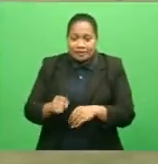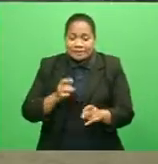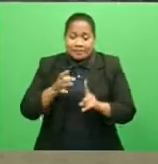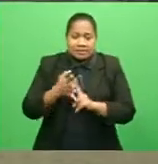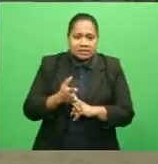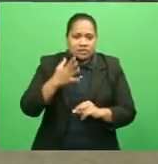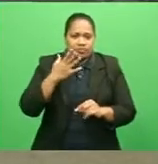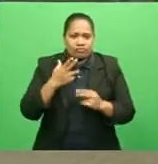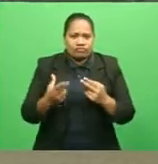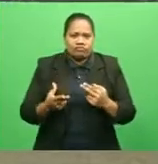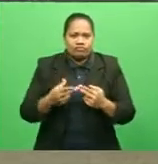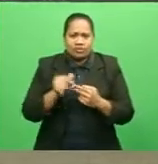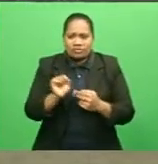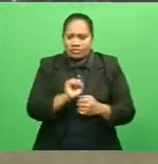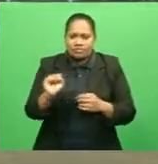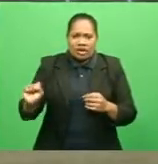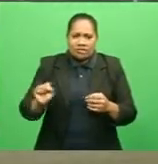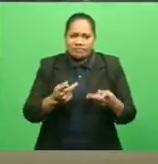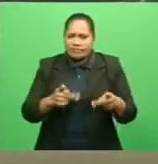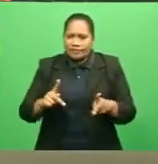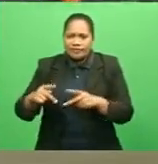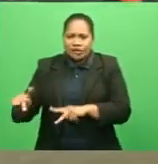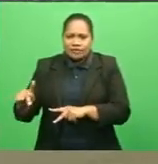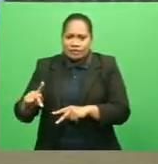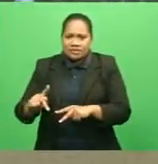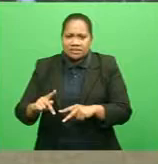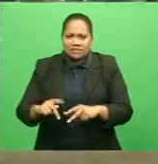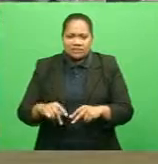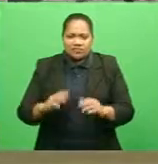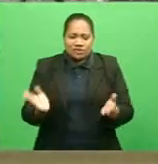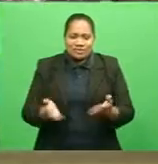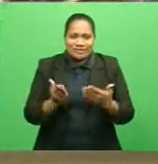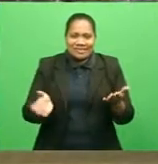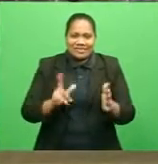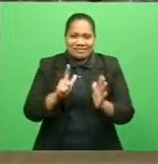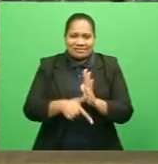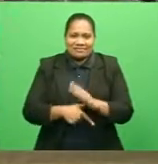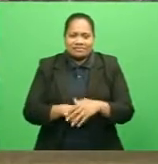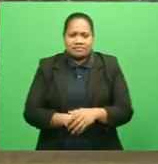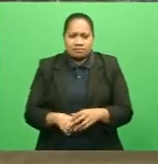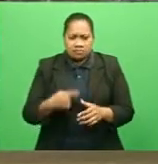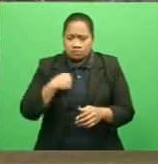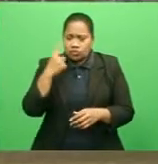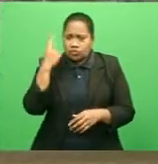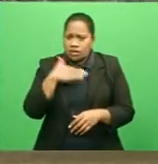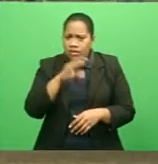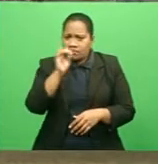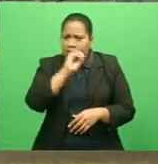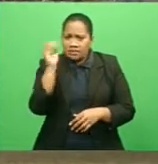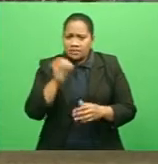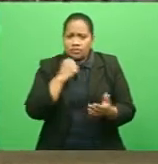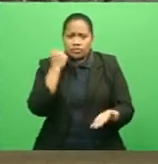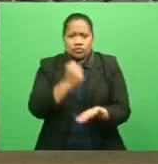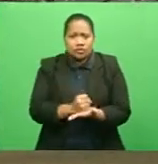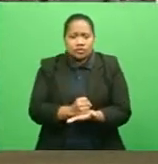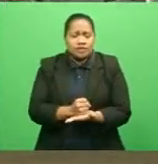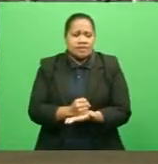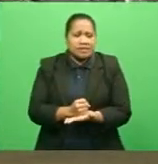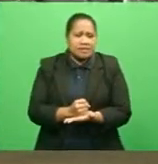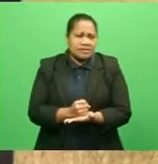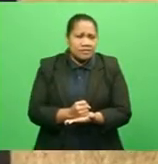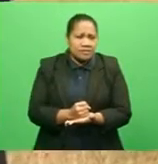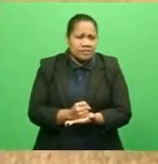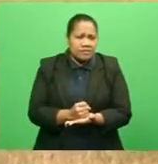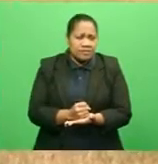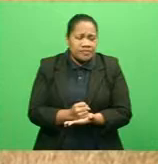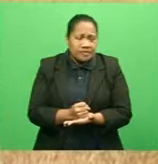their inconsistent performance during the league. So I'm 100% sure that the team will go out there. We'll give our